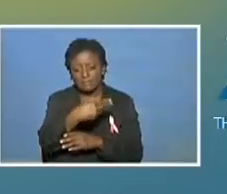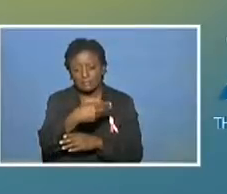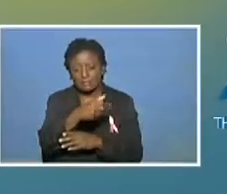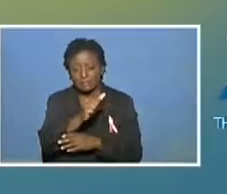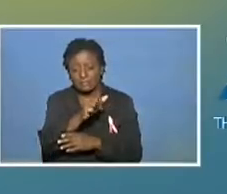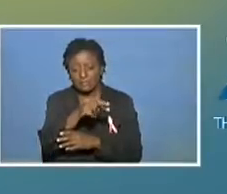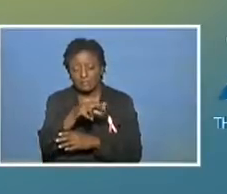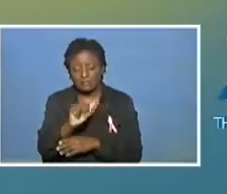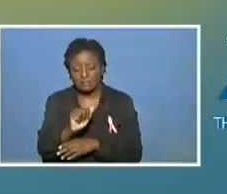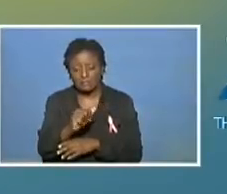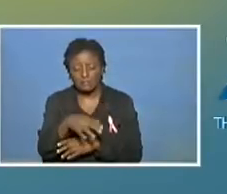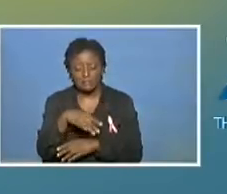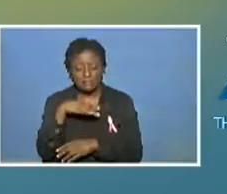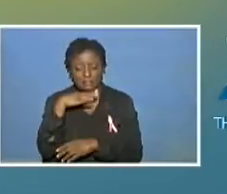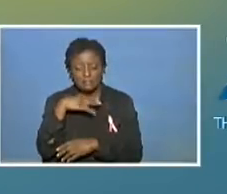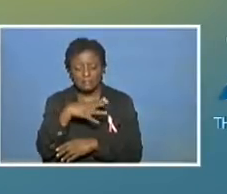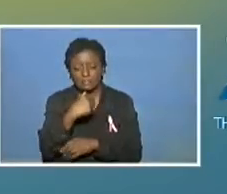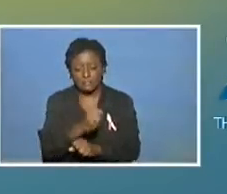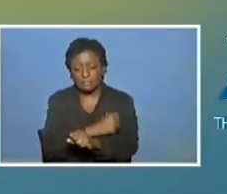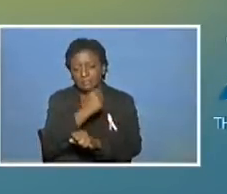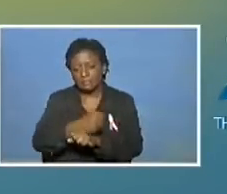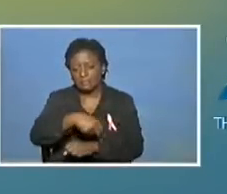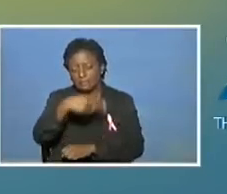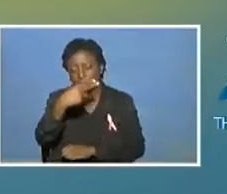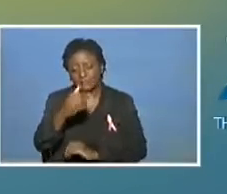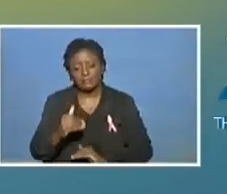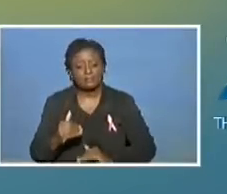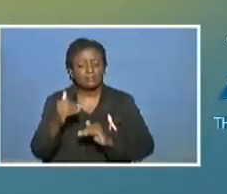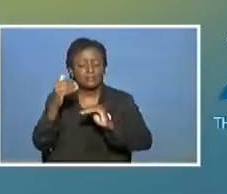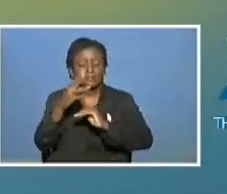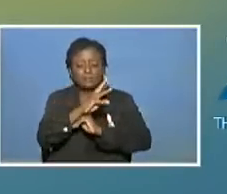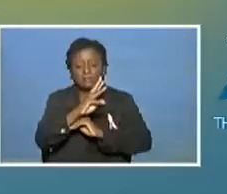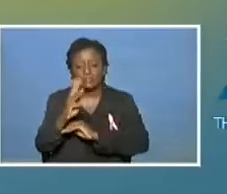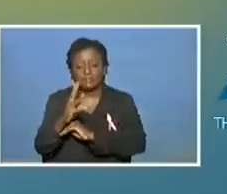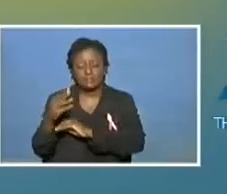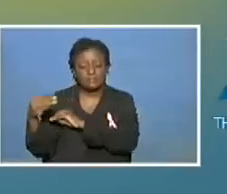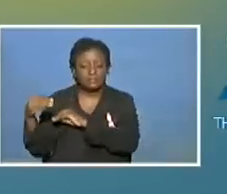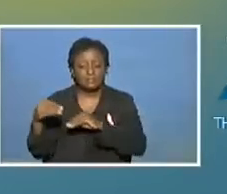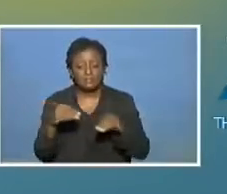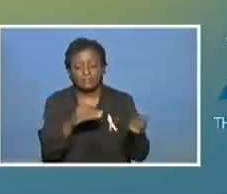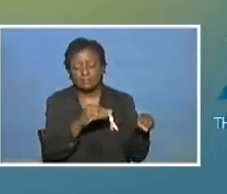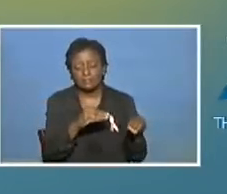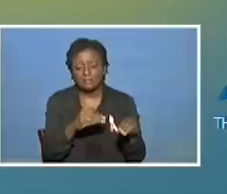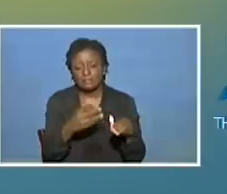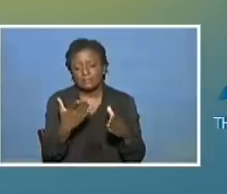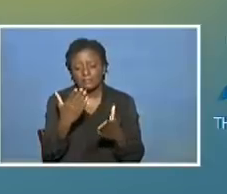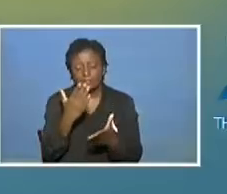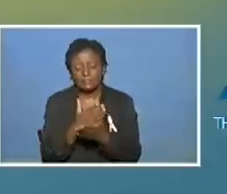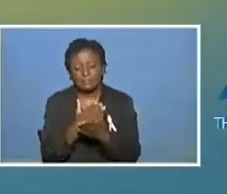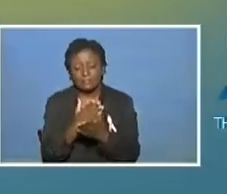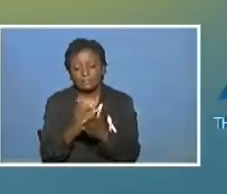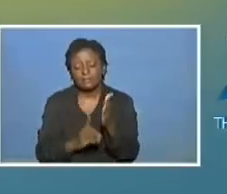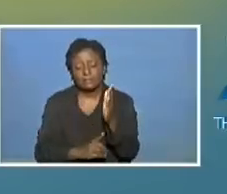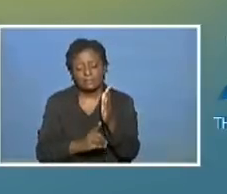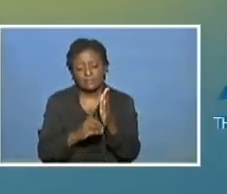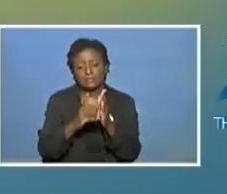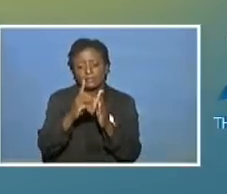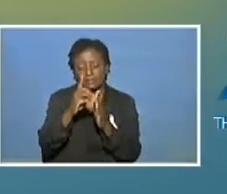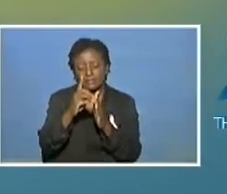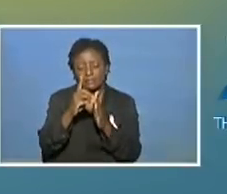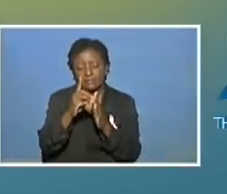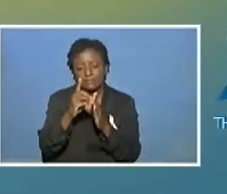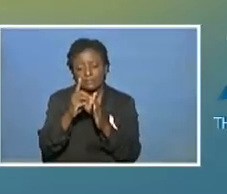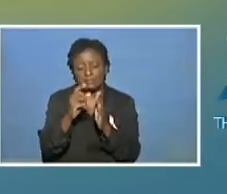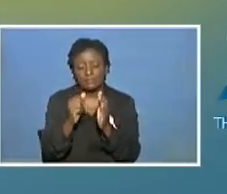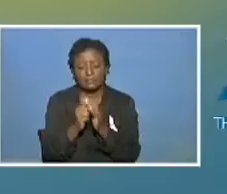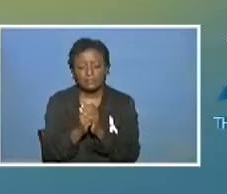with the strong upper-level westerly flow, which continues to prohibit any kind of deep vertical development, which is very necessary for the development